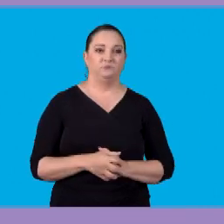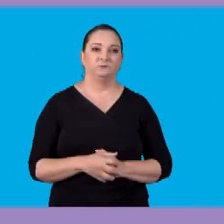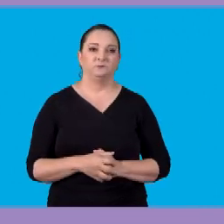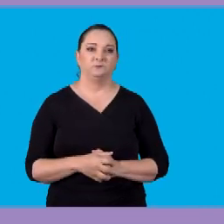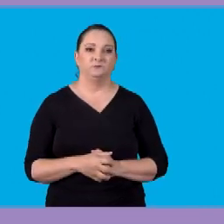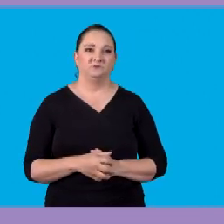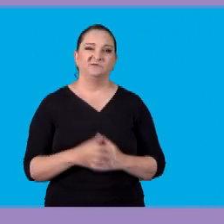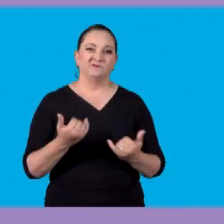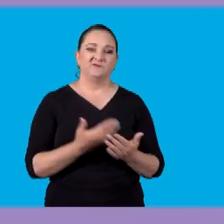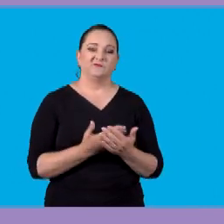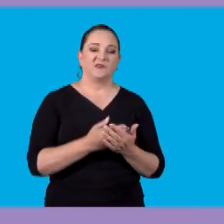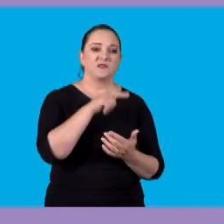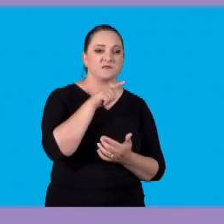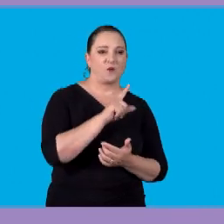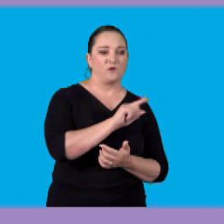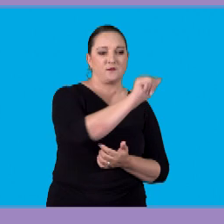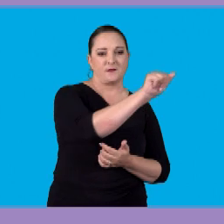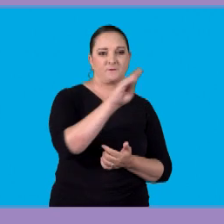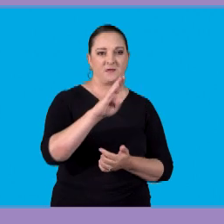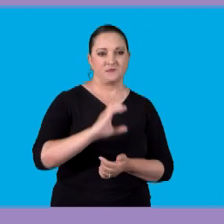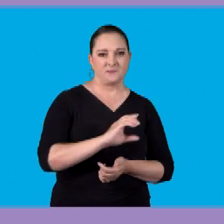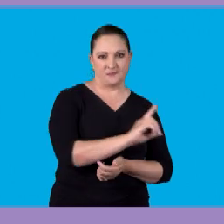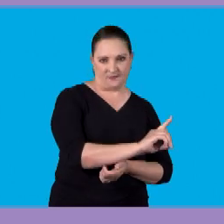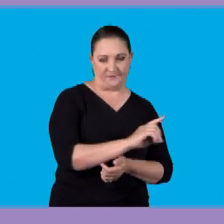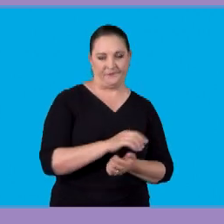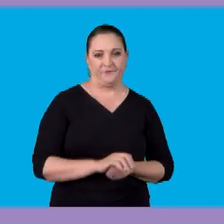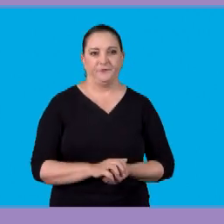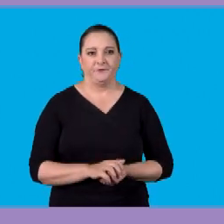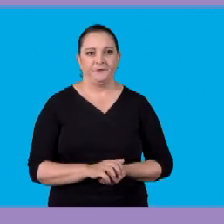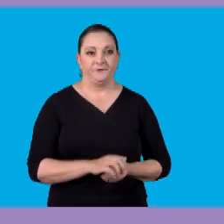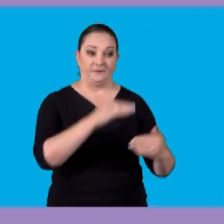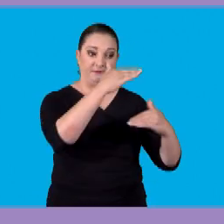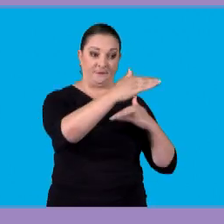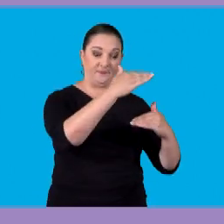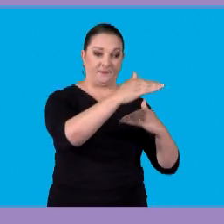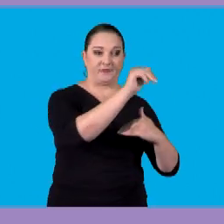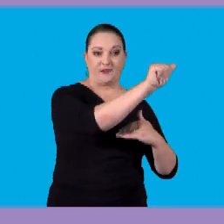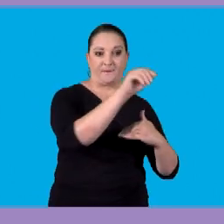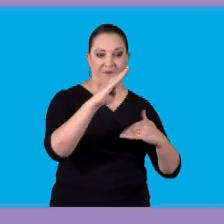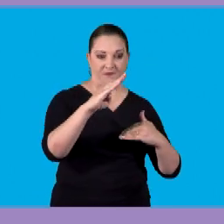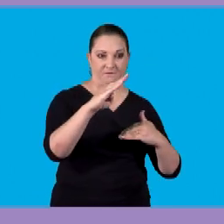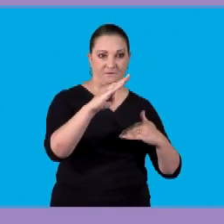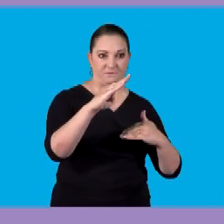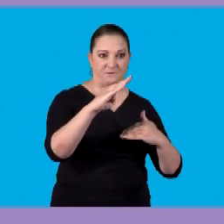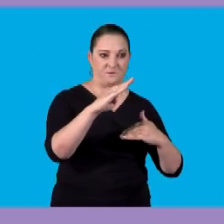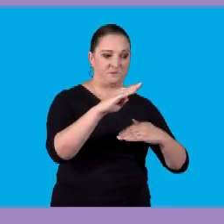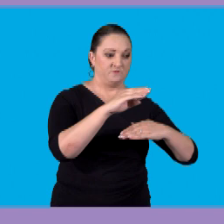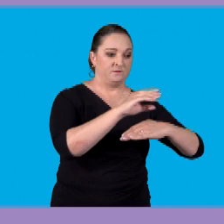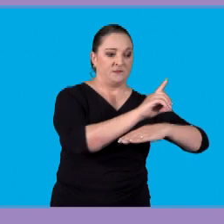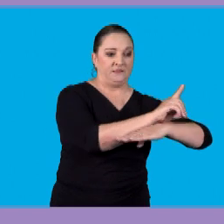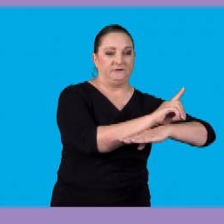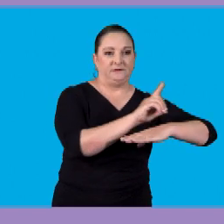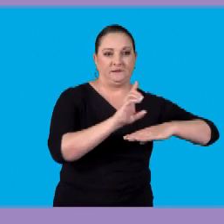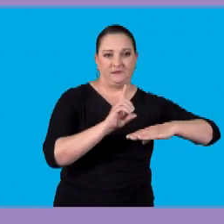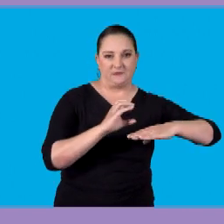It means that let's label it quickly, A, B, C, D. It means AB is